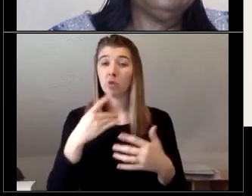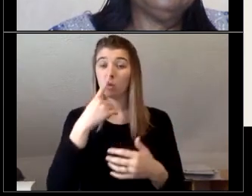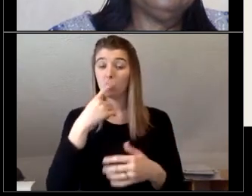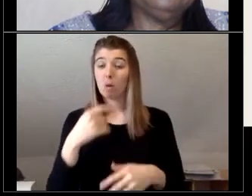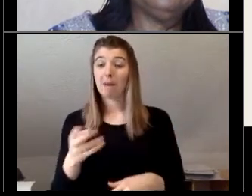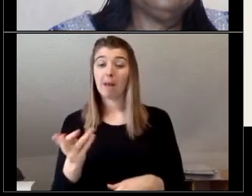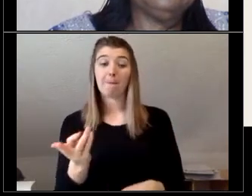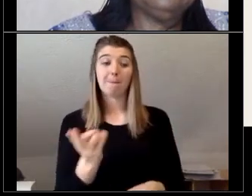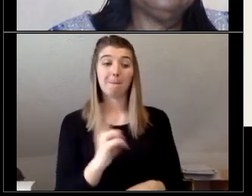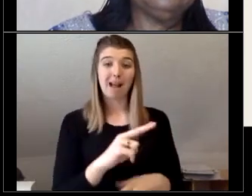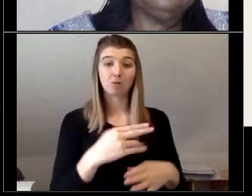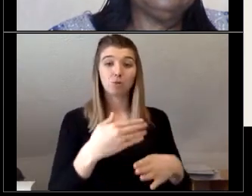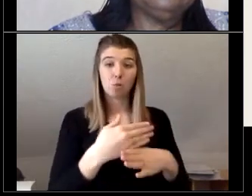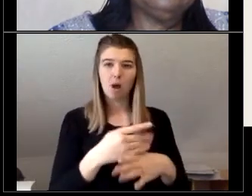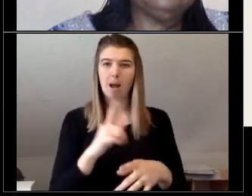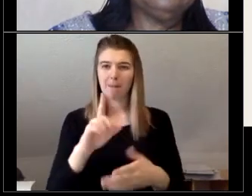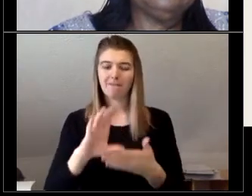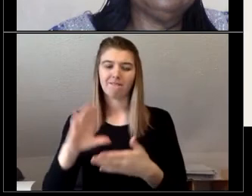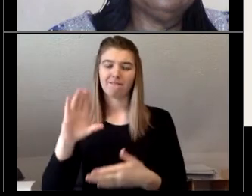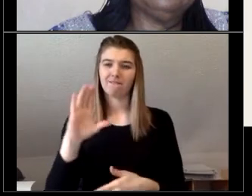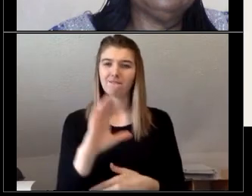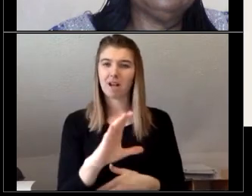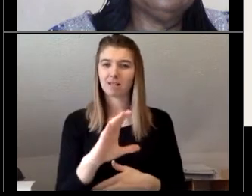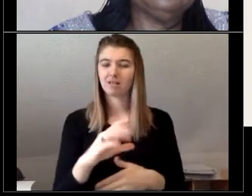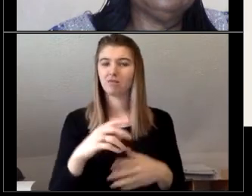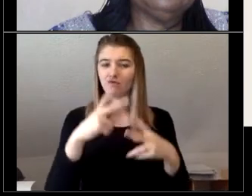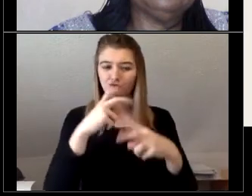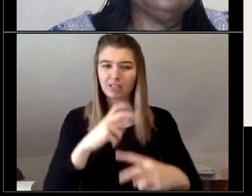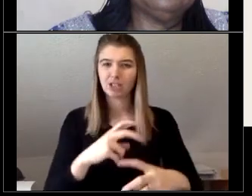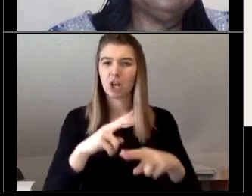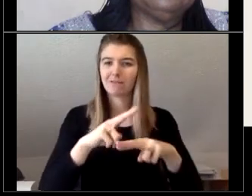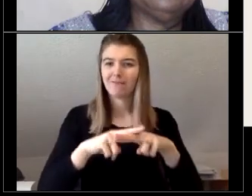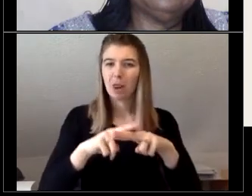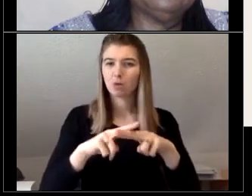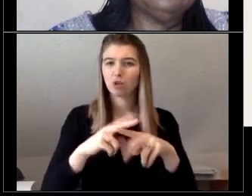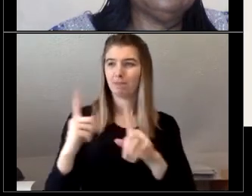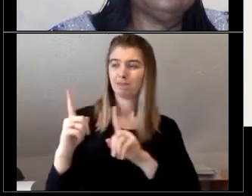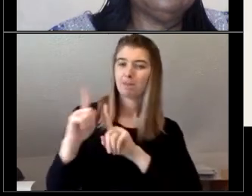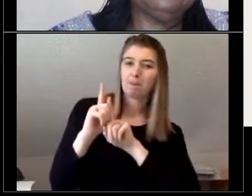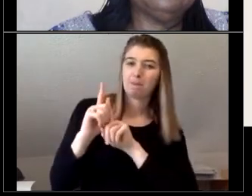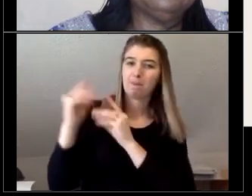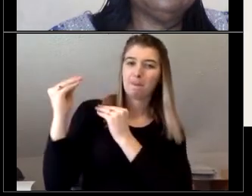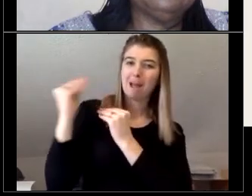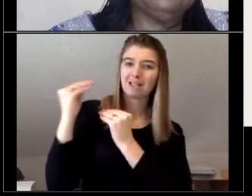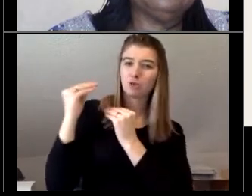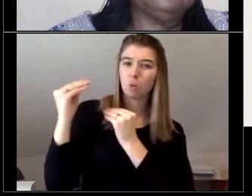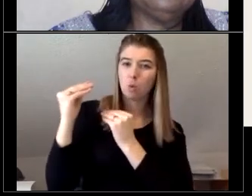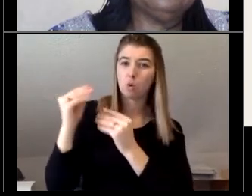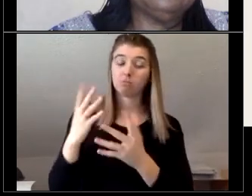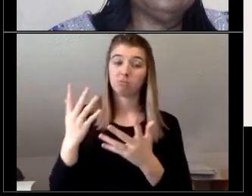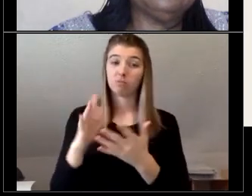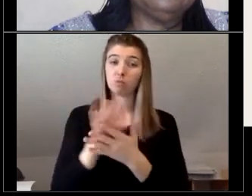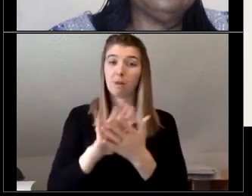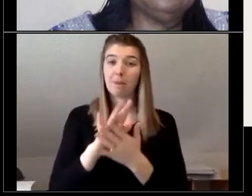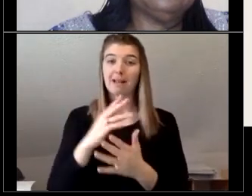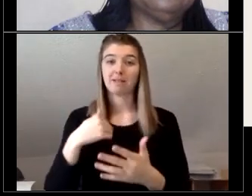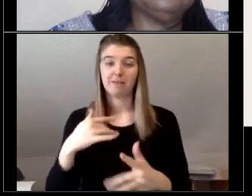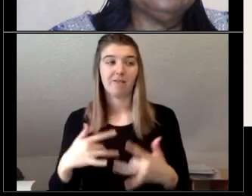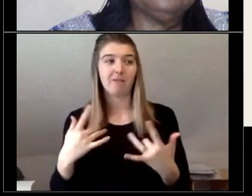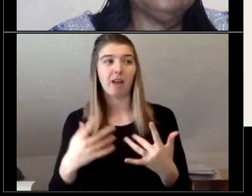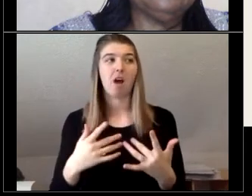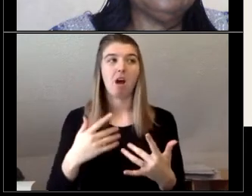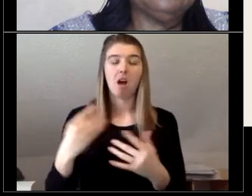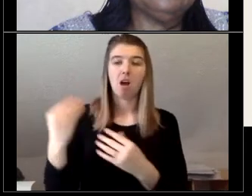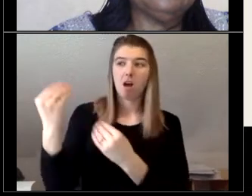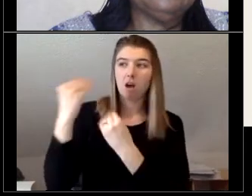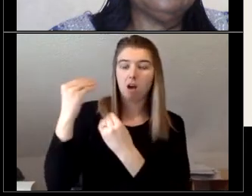actually a funded research fellowship. You're attached to a mentor and you're brought back into the research community to